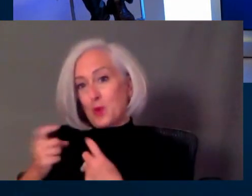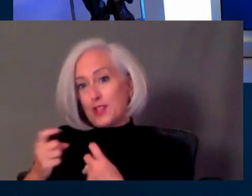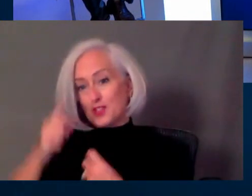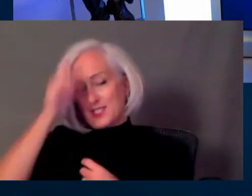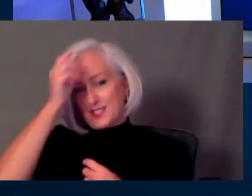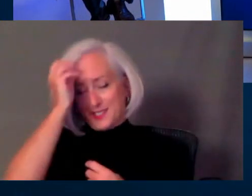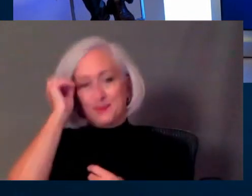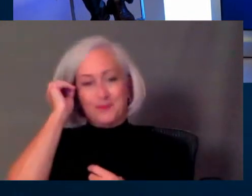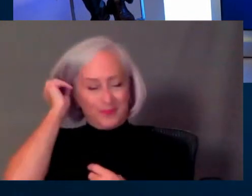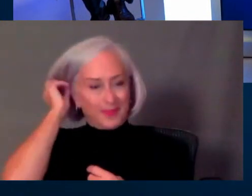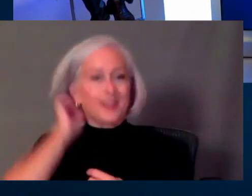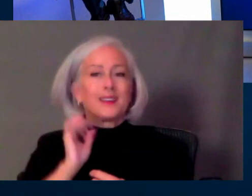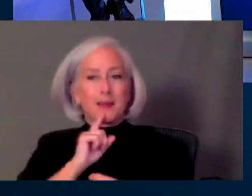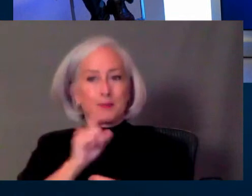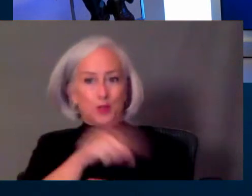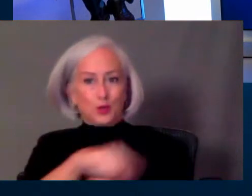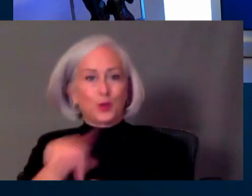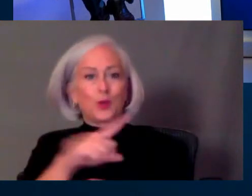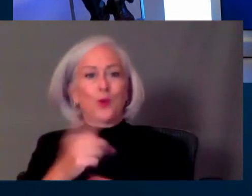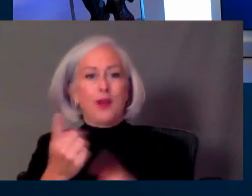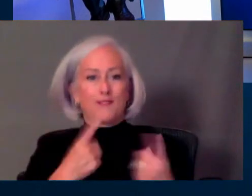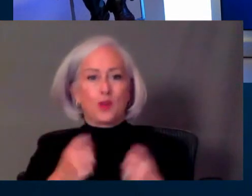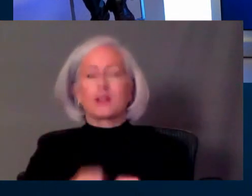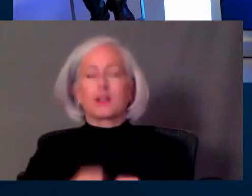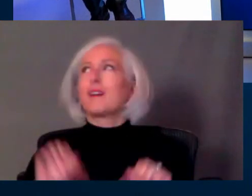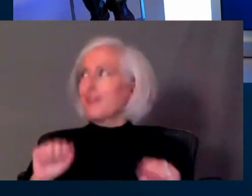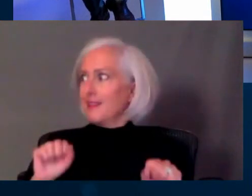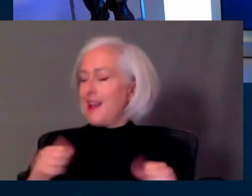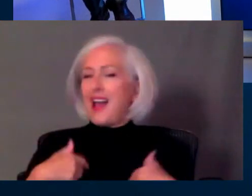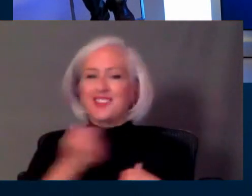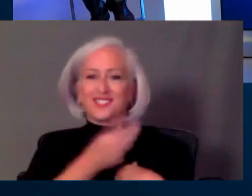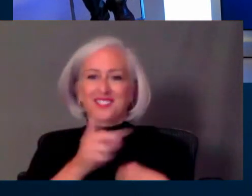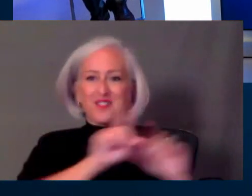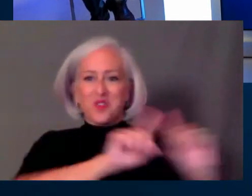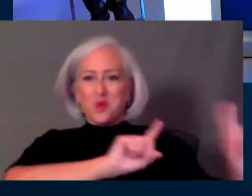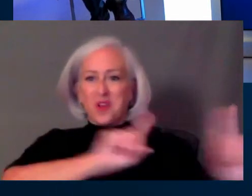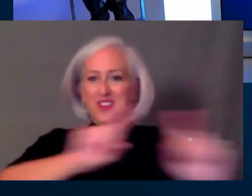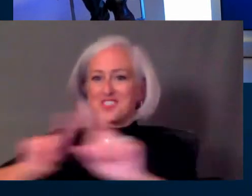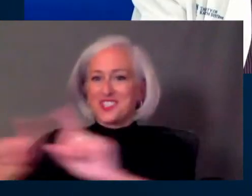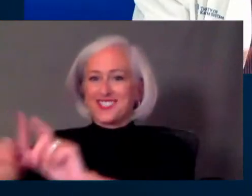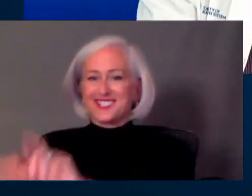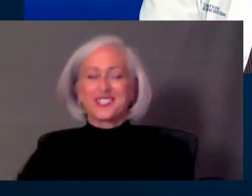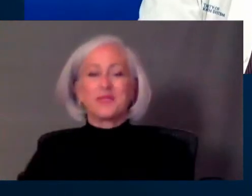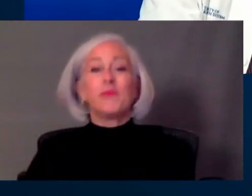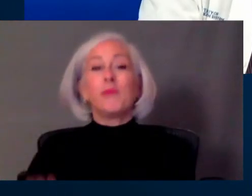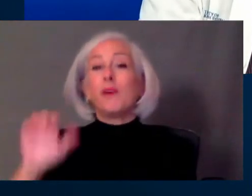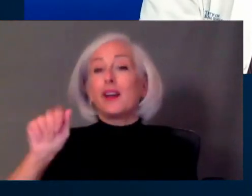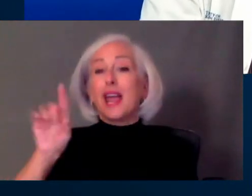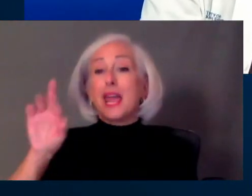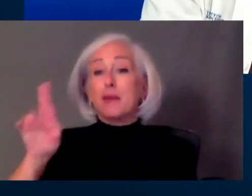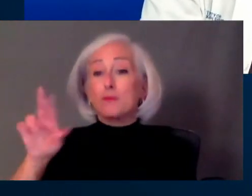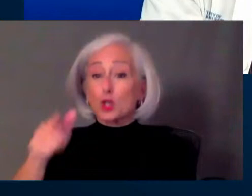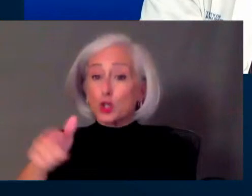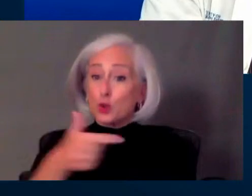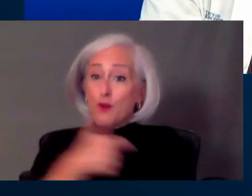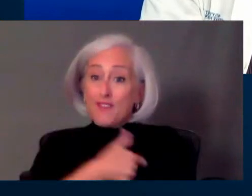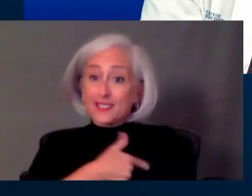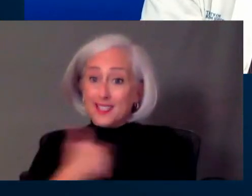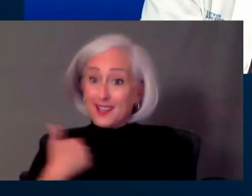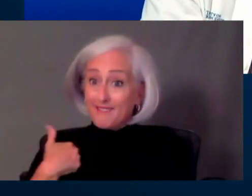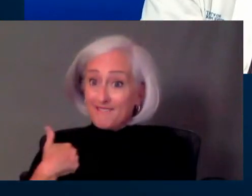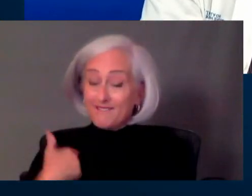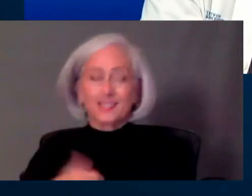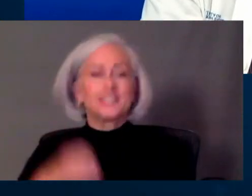bit. Again, that's just been a process, and I don't know about